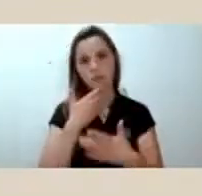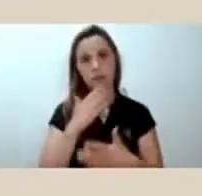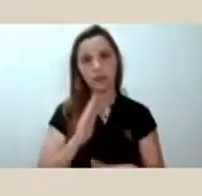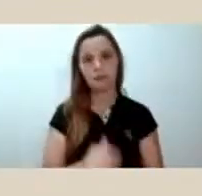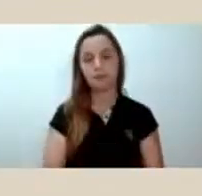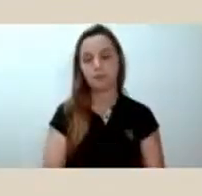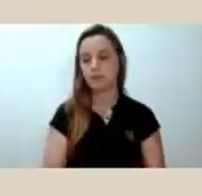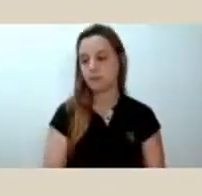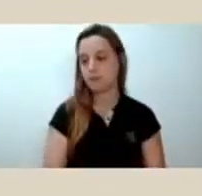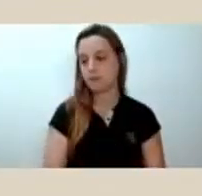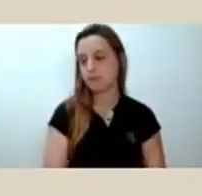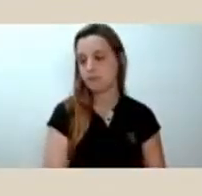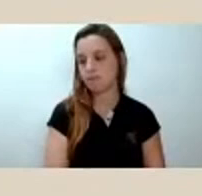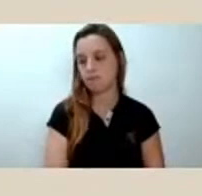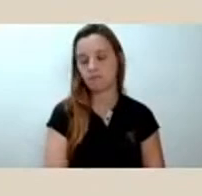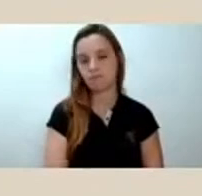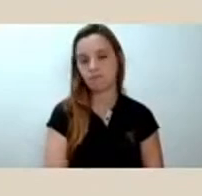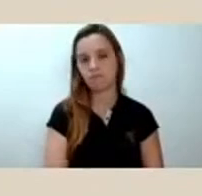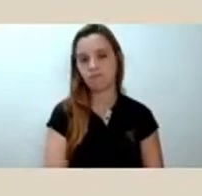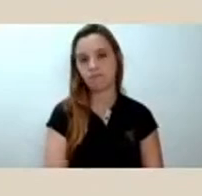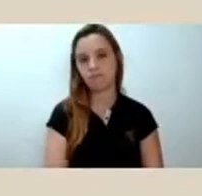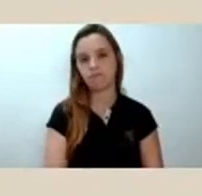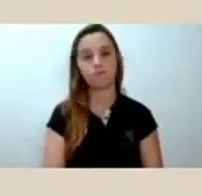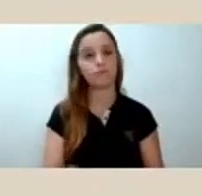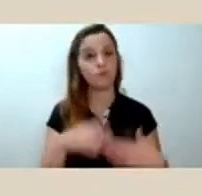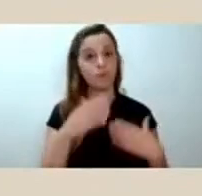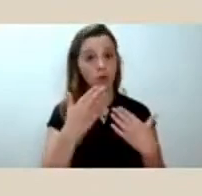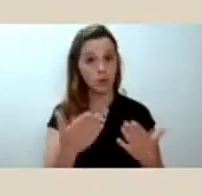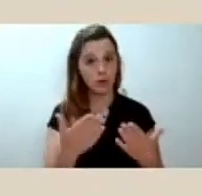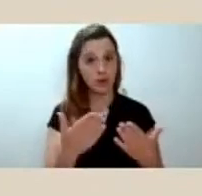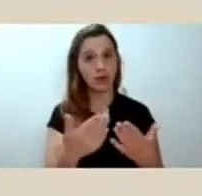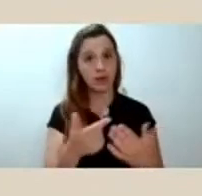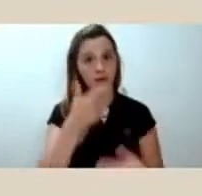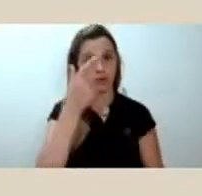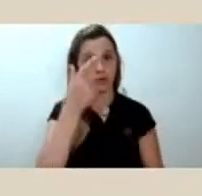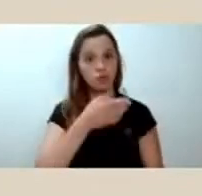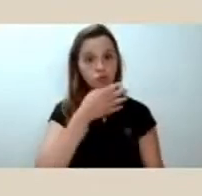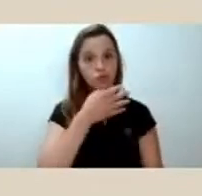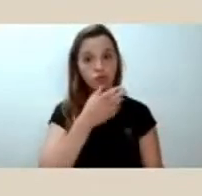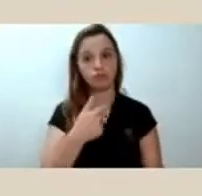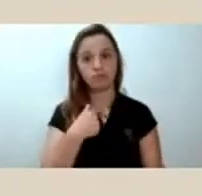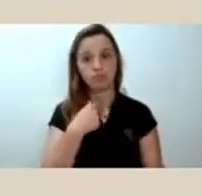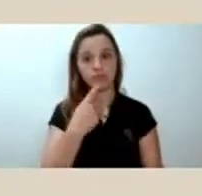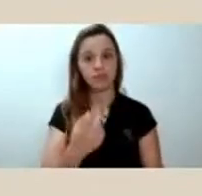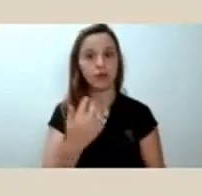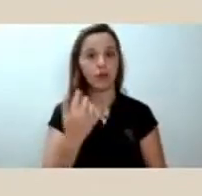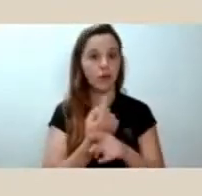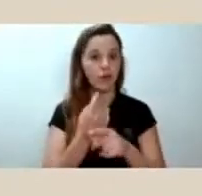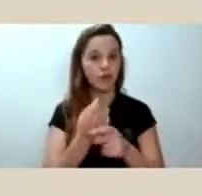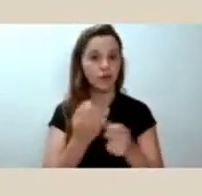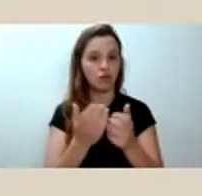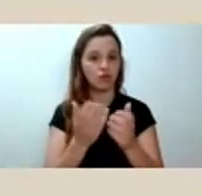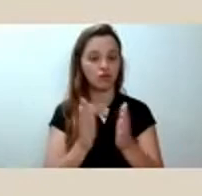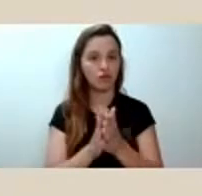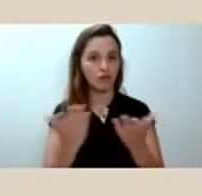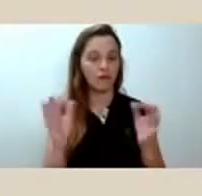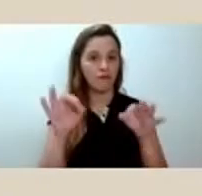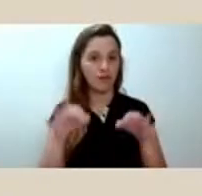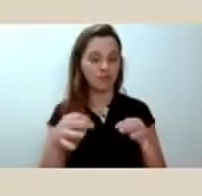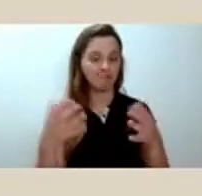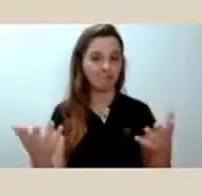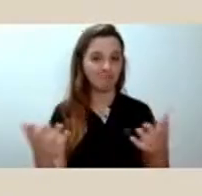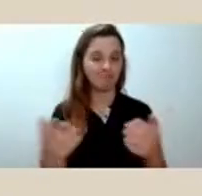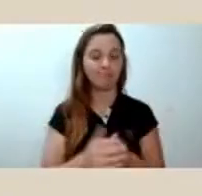Thank you very much, panelists. Unfortunately, as they say, all good things must come to an end, and we have